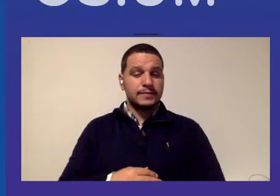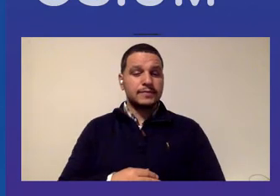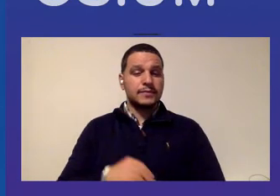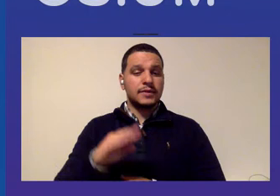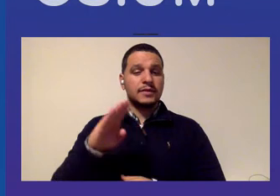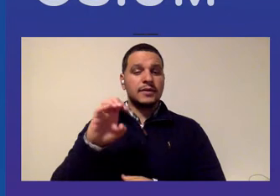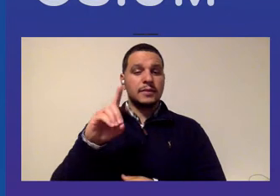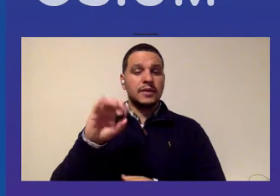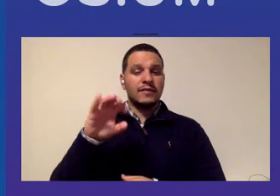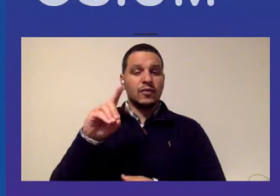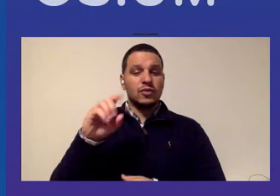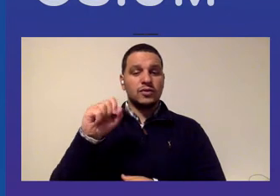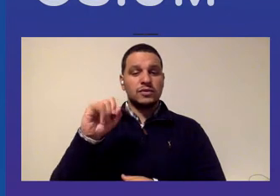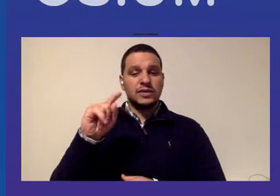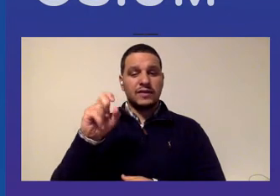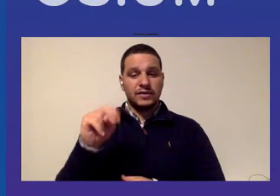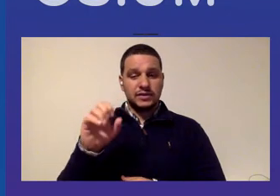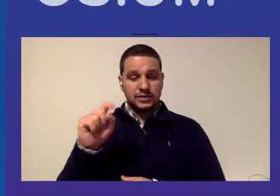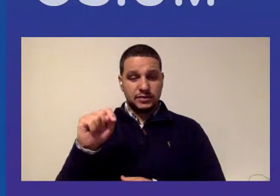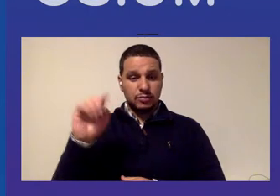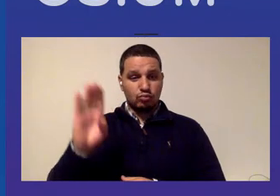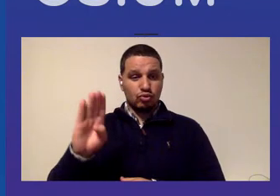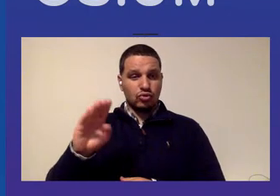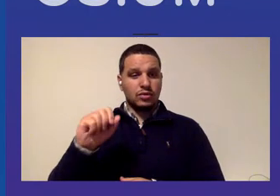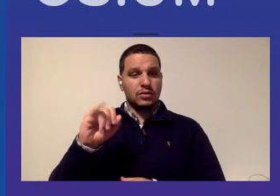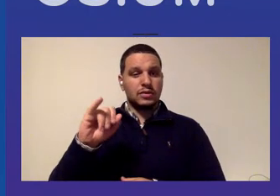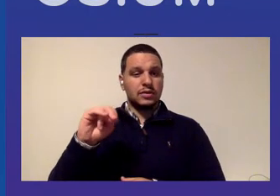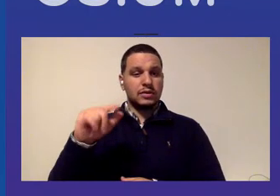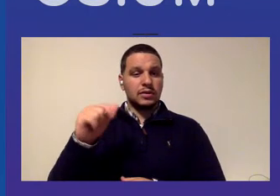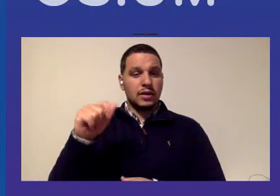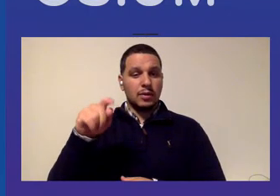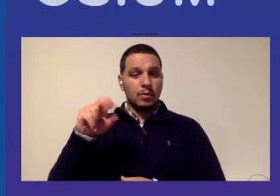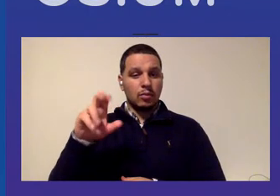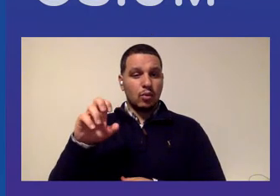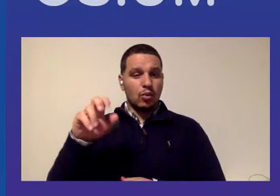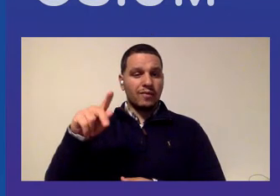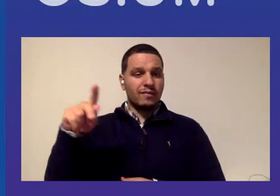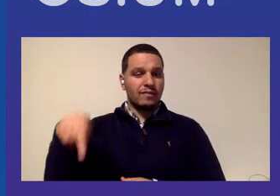Bedford-Stuyvesant, Brooklyn, Singapore, Philadelphia.